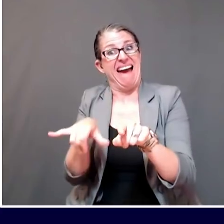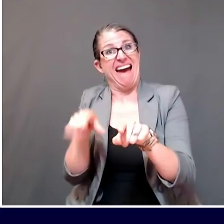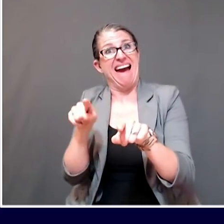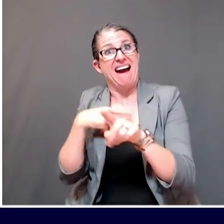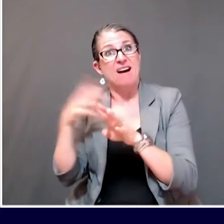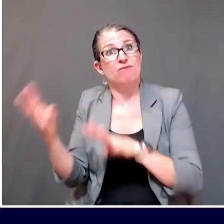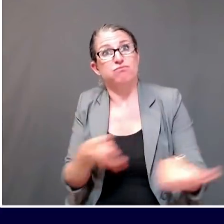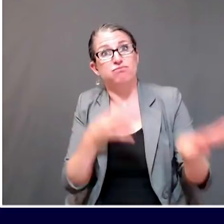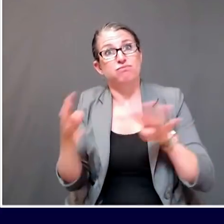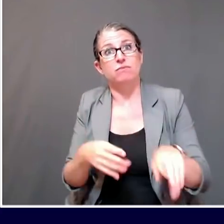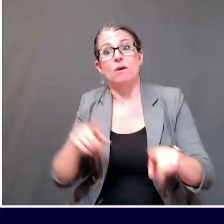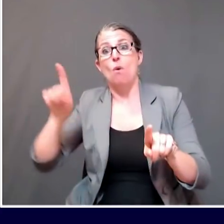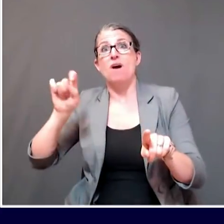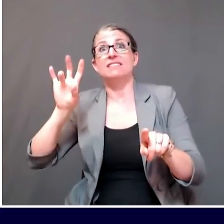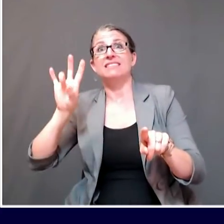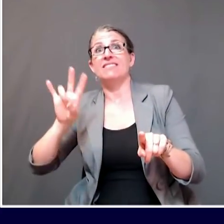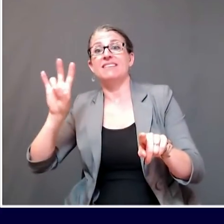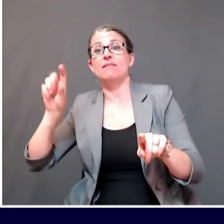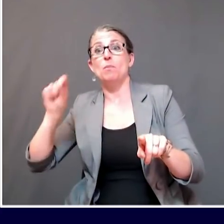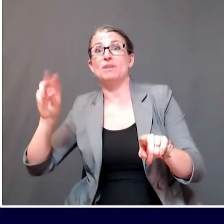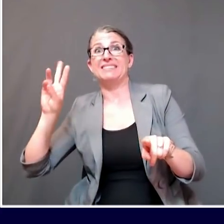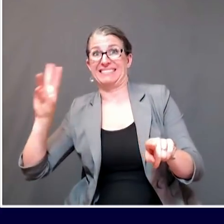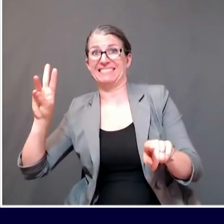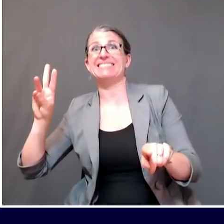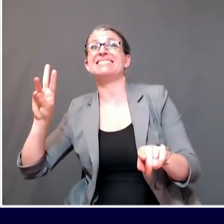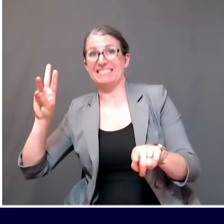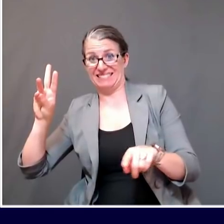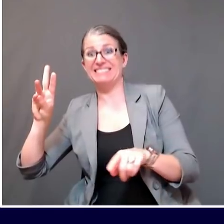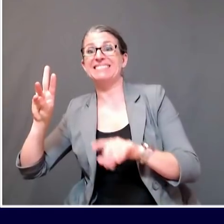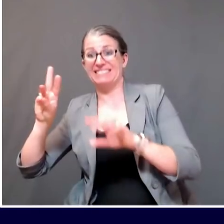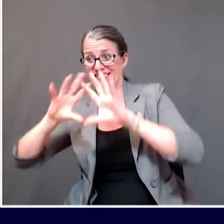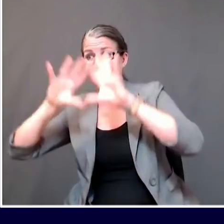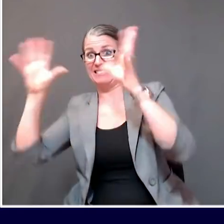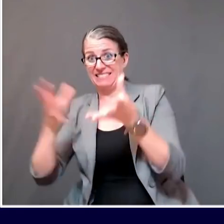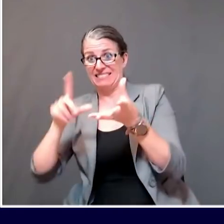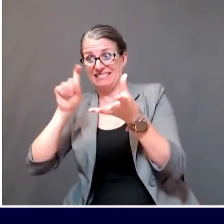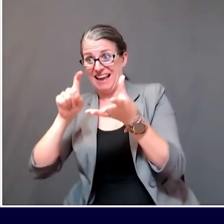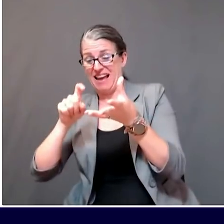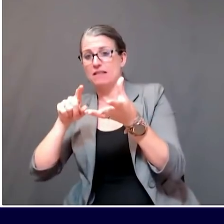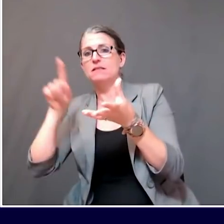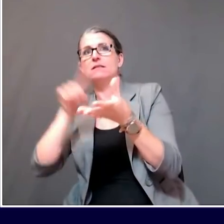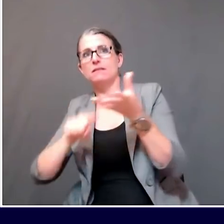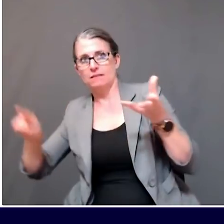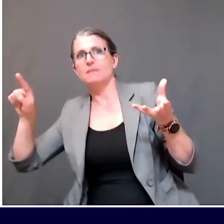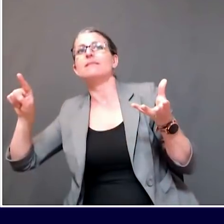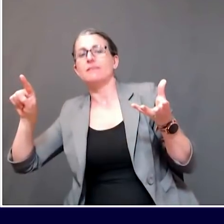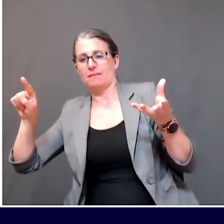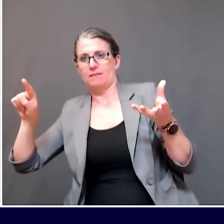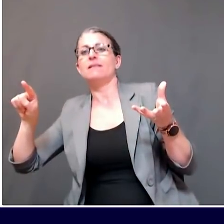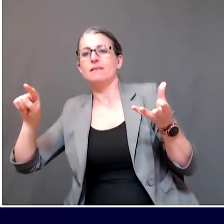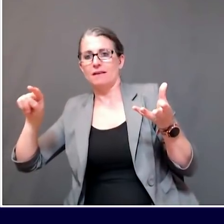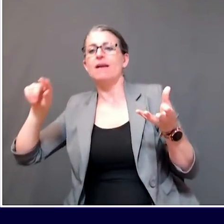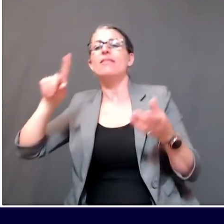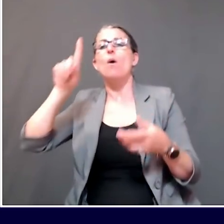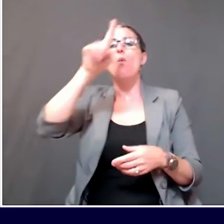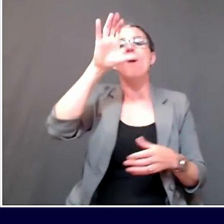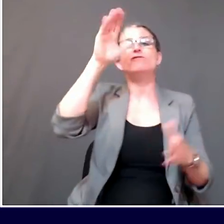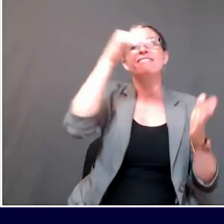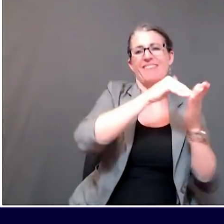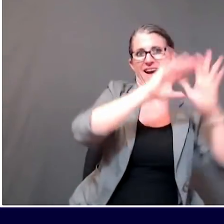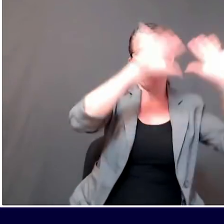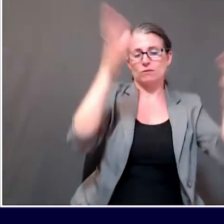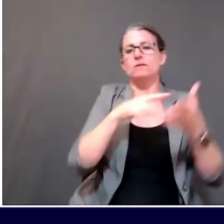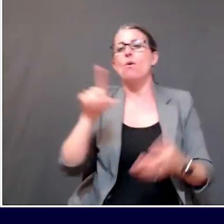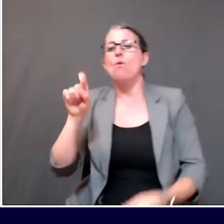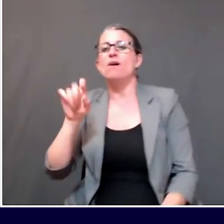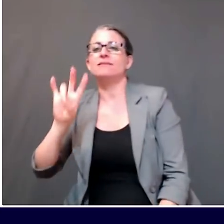177.6 tests per every 100,000 individuals in Maine. This marks a relative high point for our testing. As we've talked about,